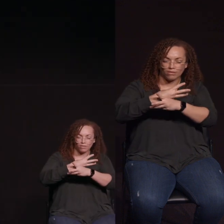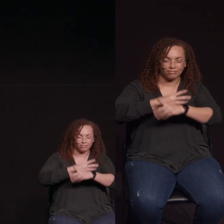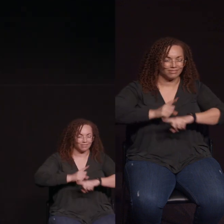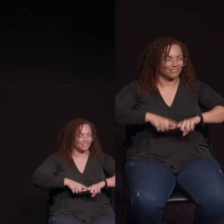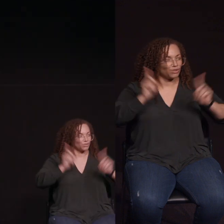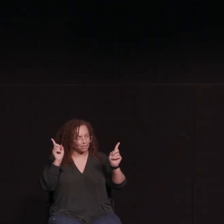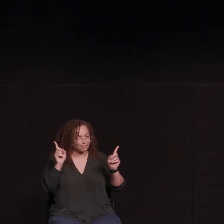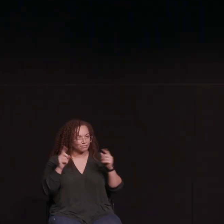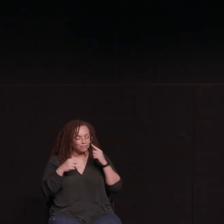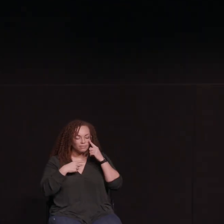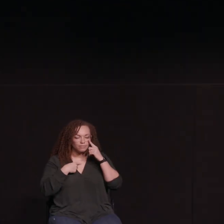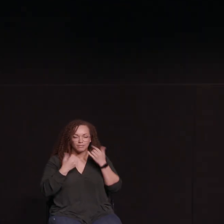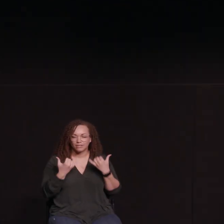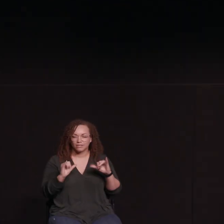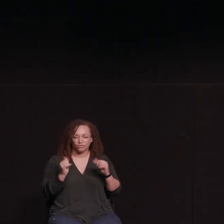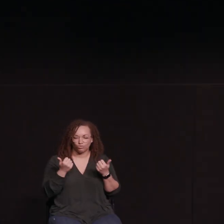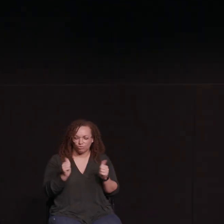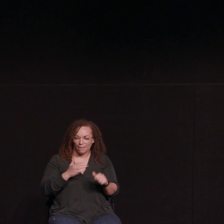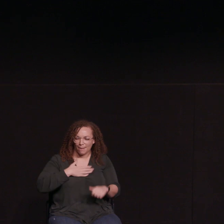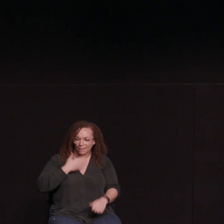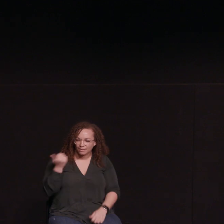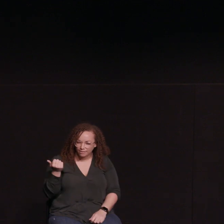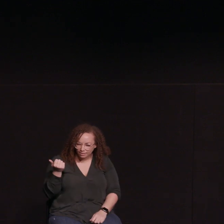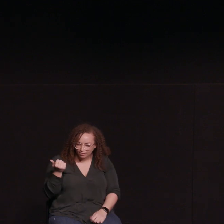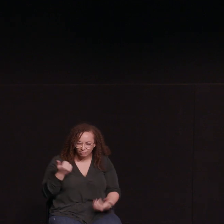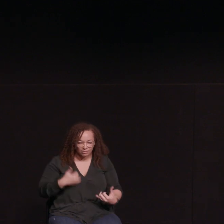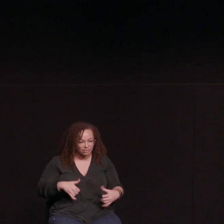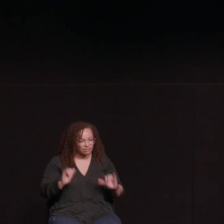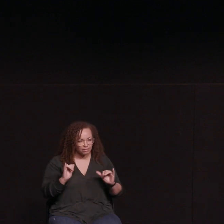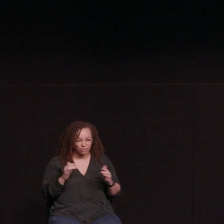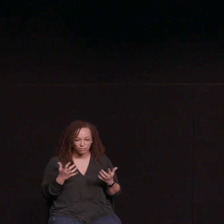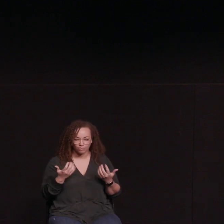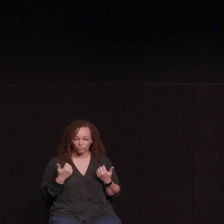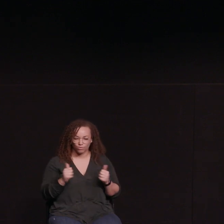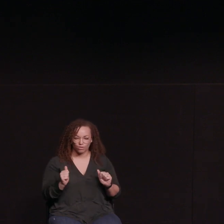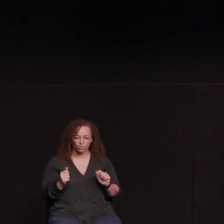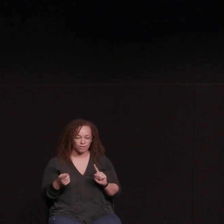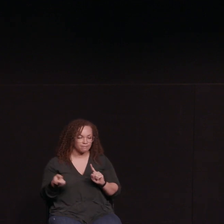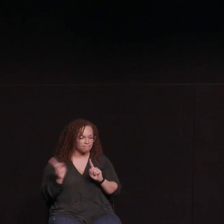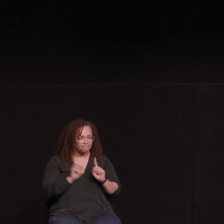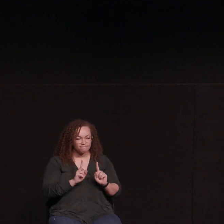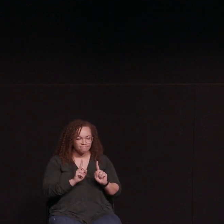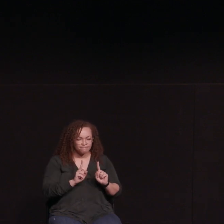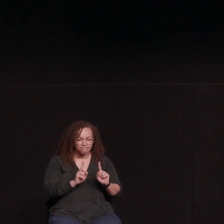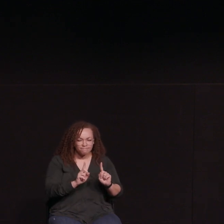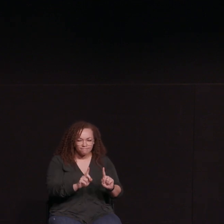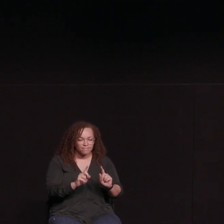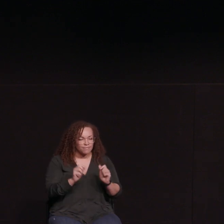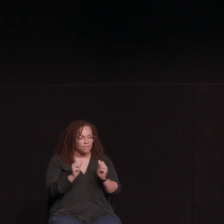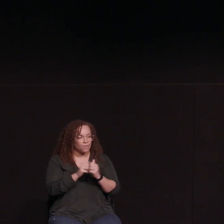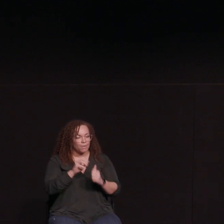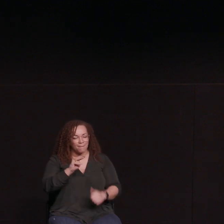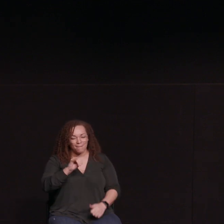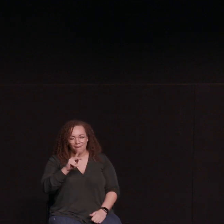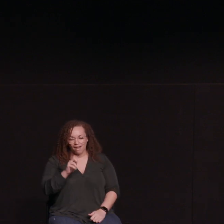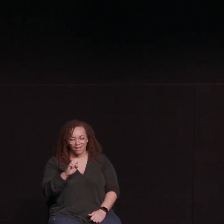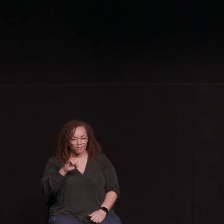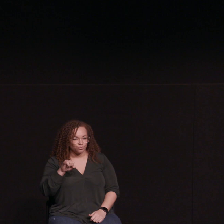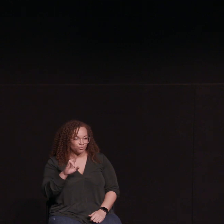And I'm still trying my best to stand with Mike Jr. and those who feel his absence the most.